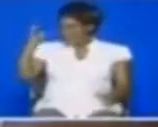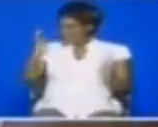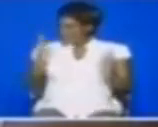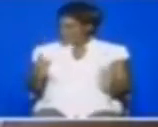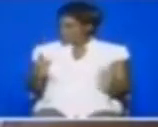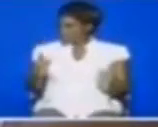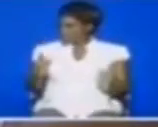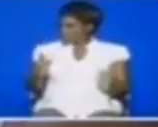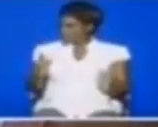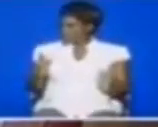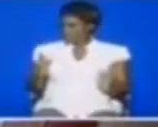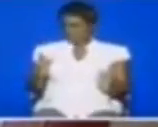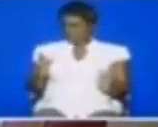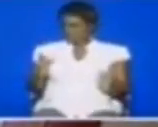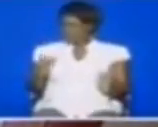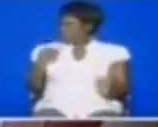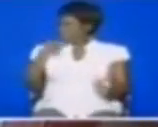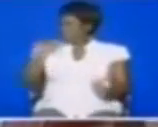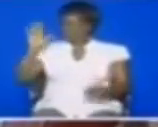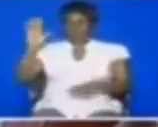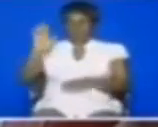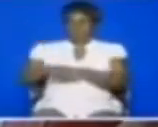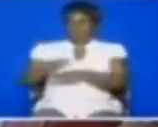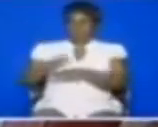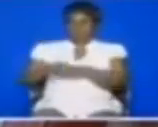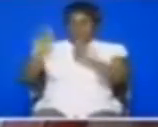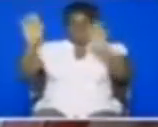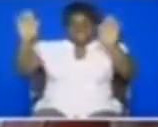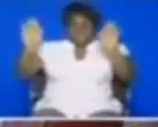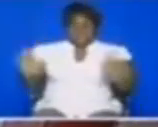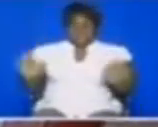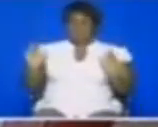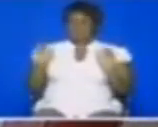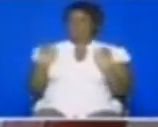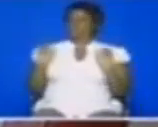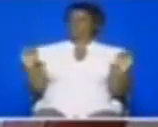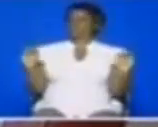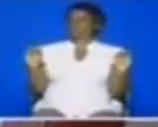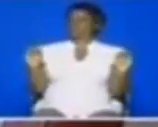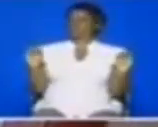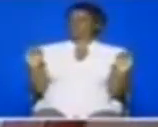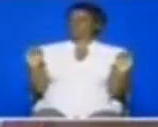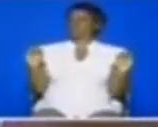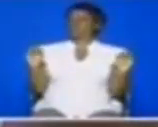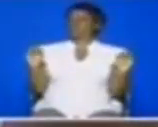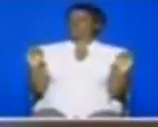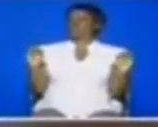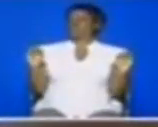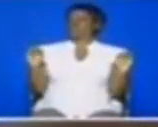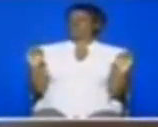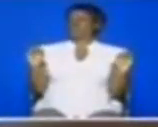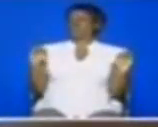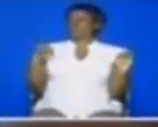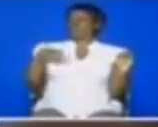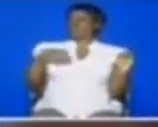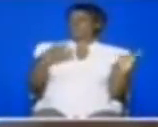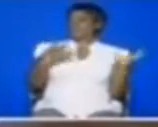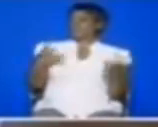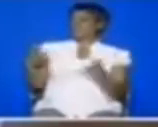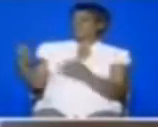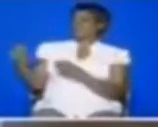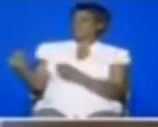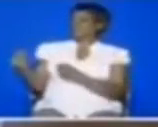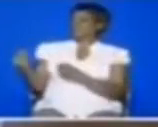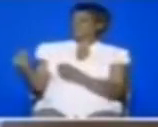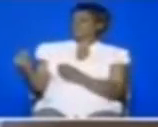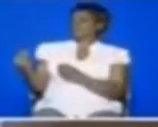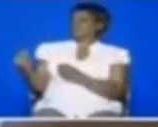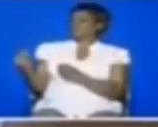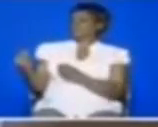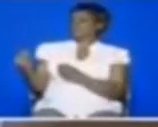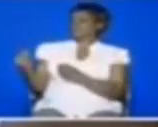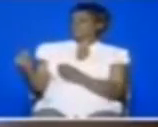those kind of things are not going to go well. You don't do that in Kisumu. So they did that. They got heckled. Now we go to